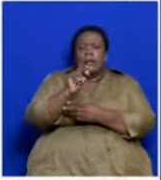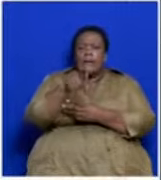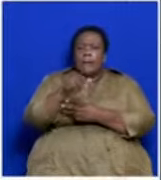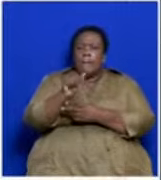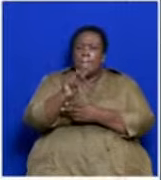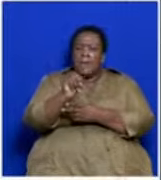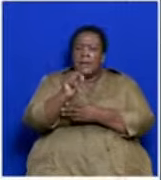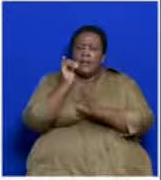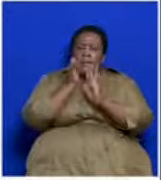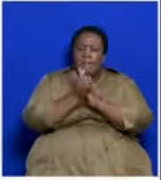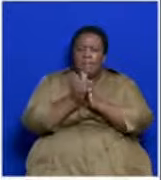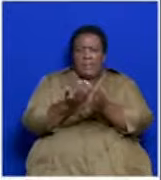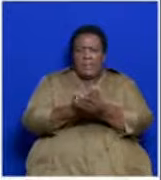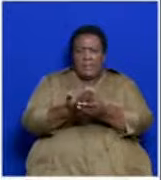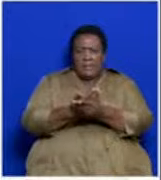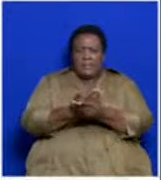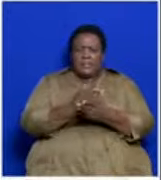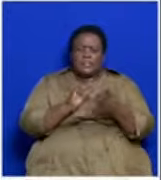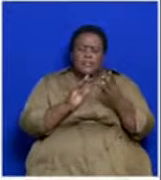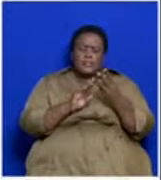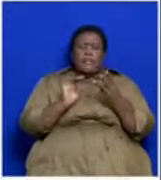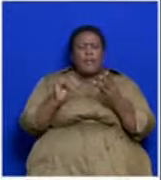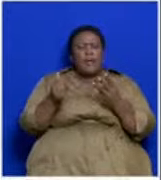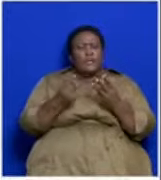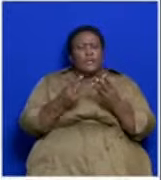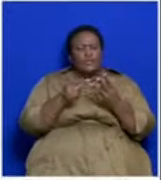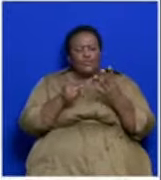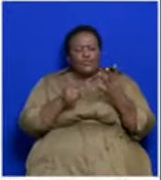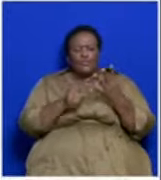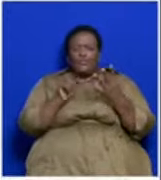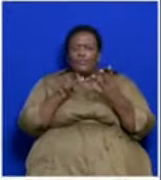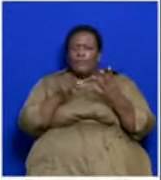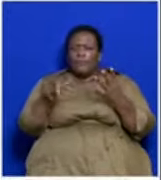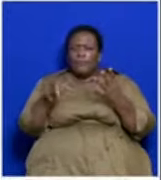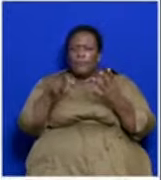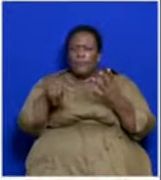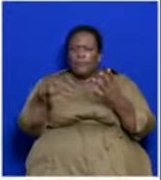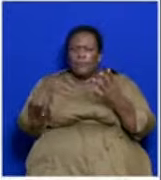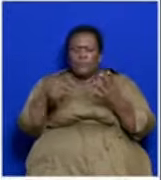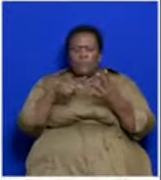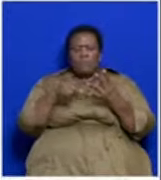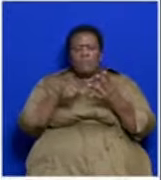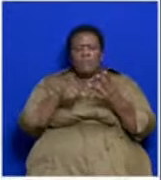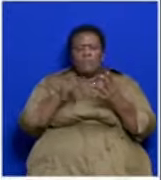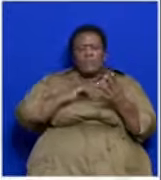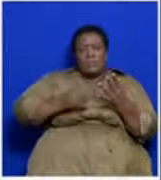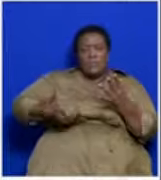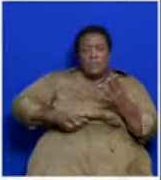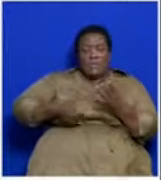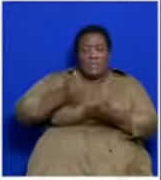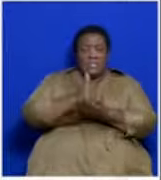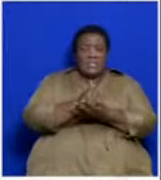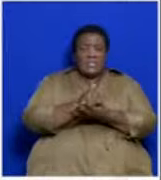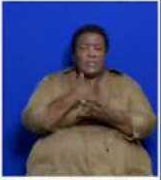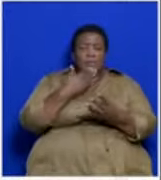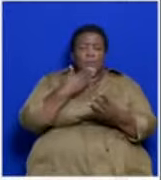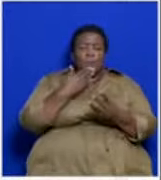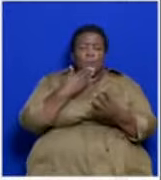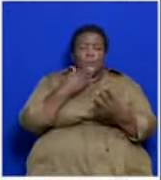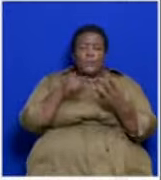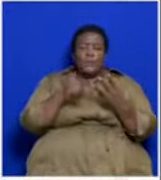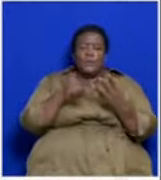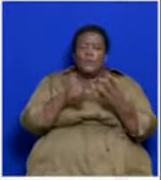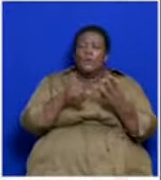Then the other 2 people? The lady seated down is Keisha Lee Stolz.